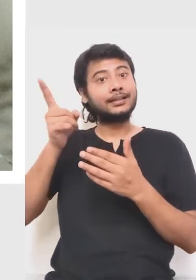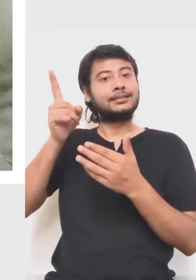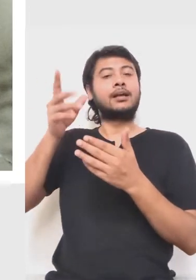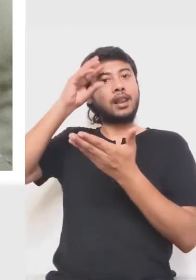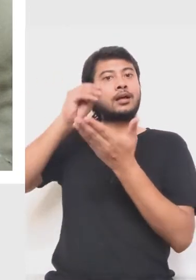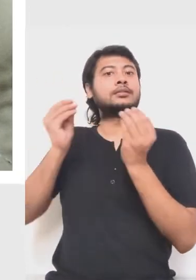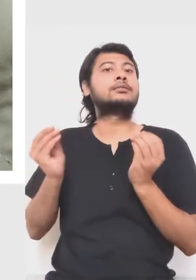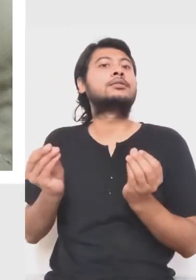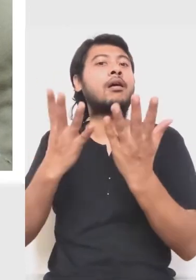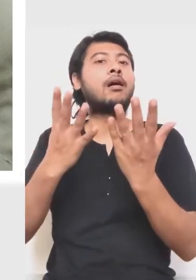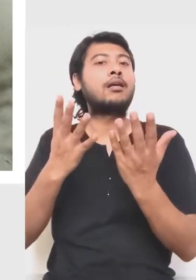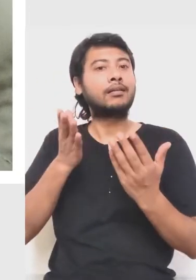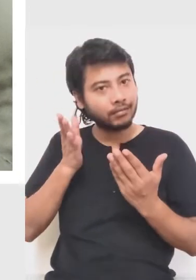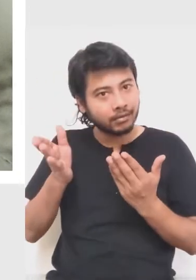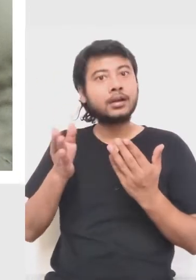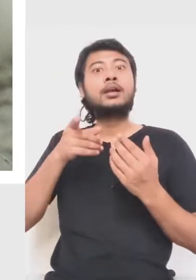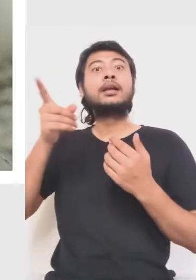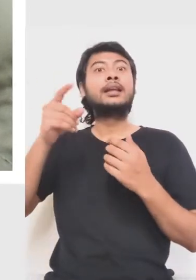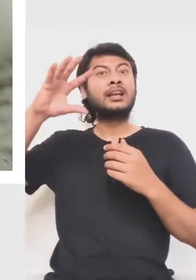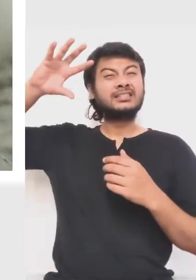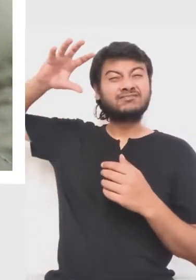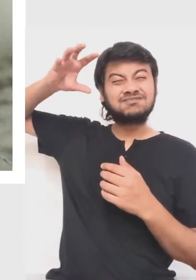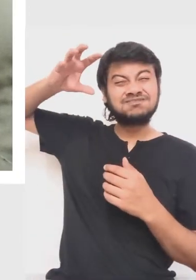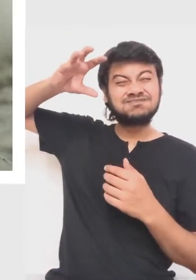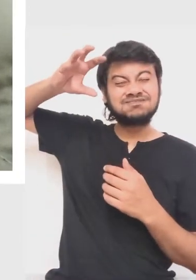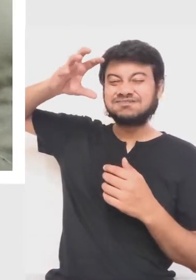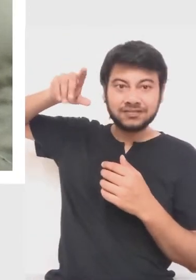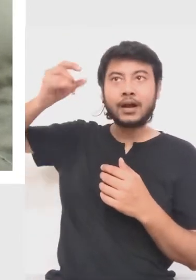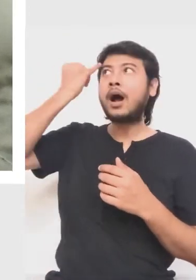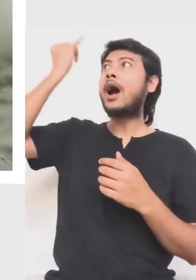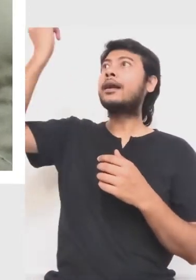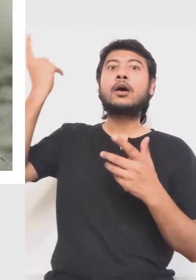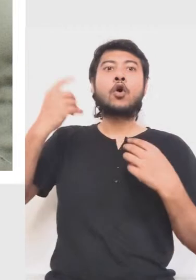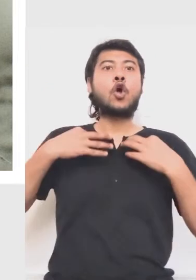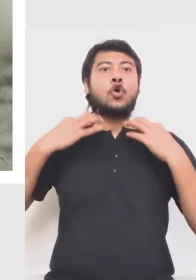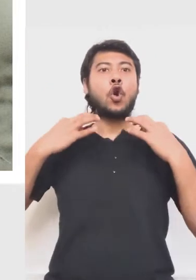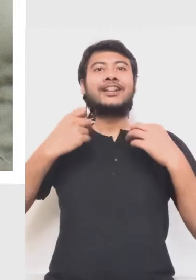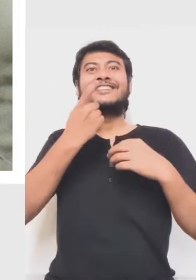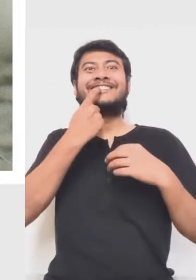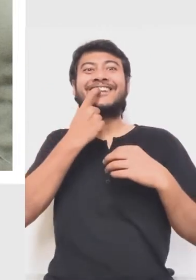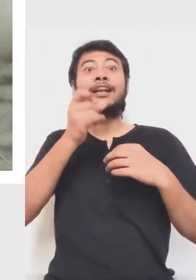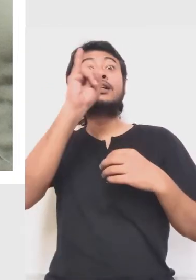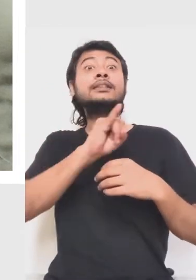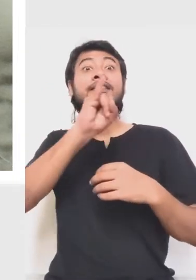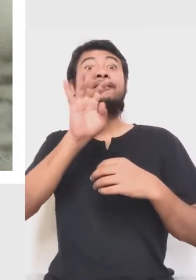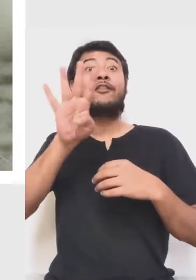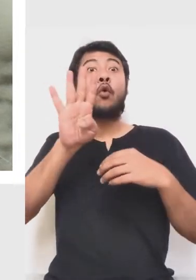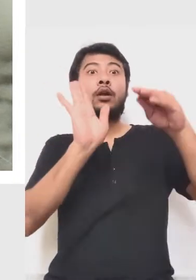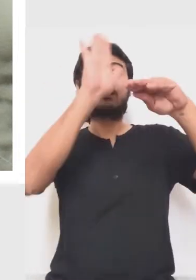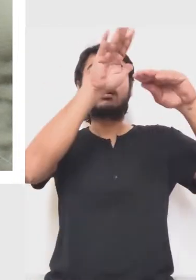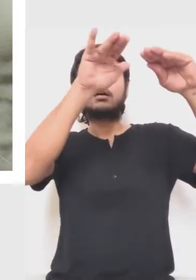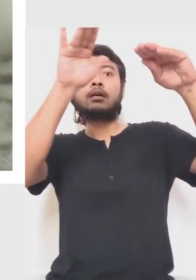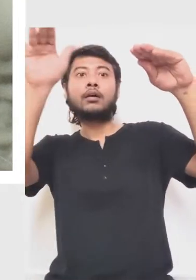up 64 pieces of white cloth in the hot sun, and every day he would take down 1 piece. This went on for 64